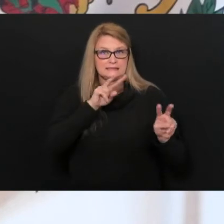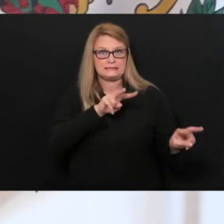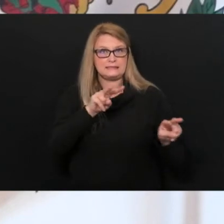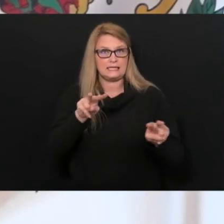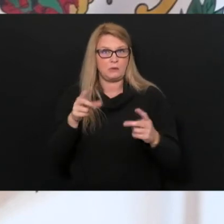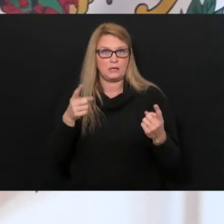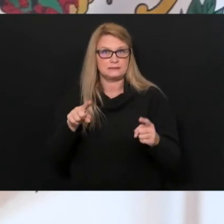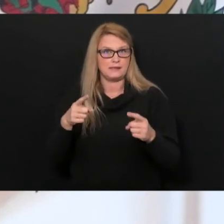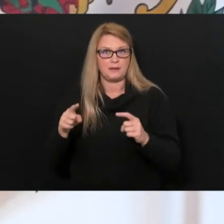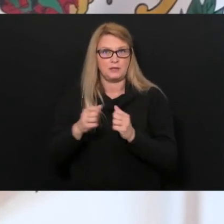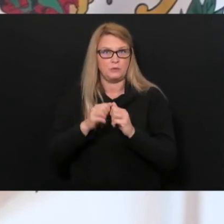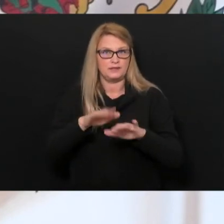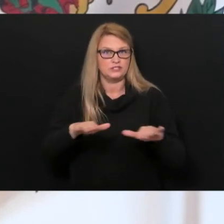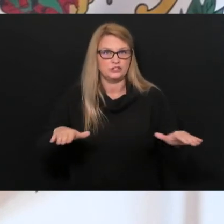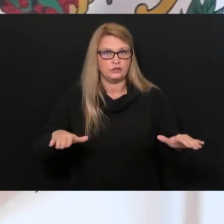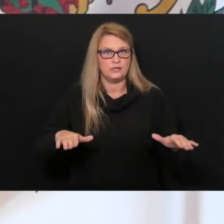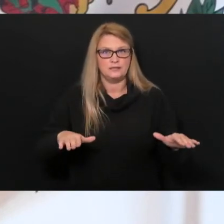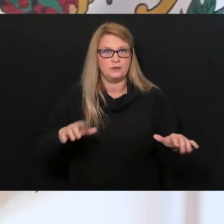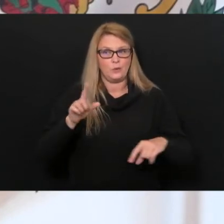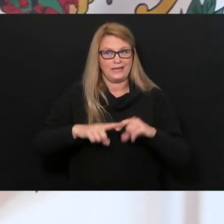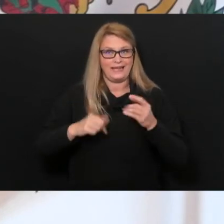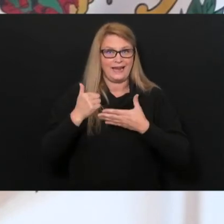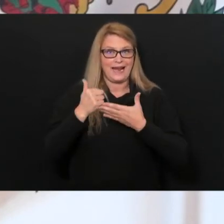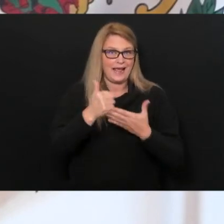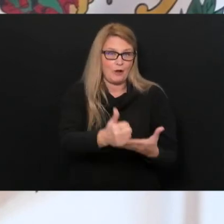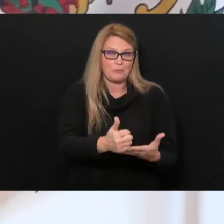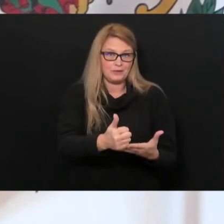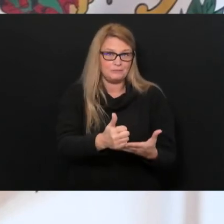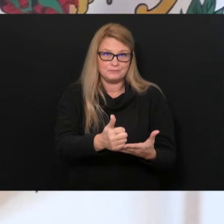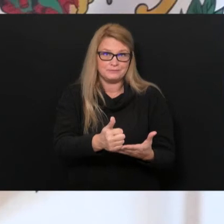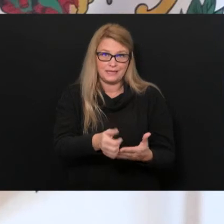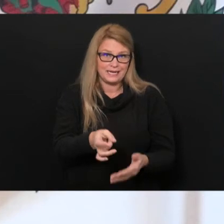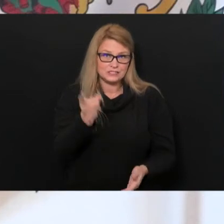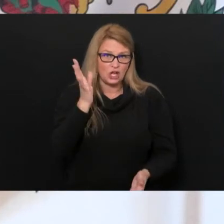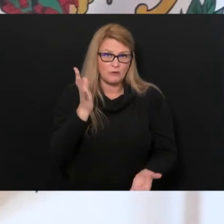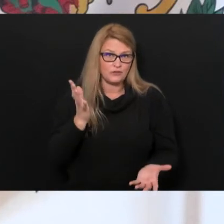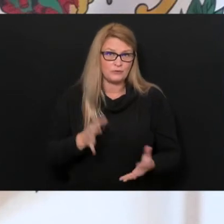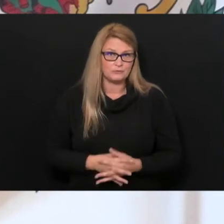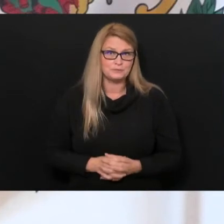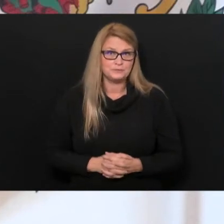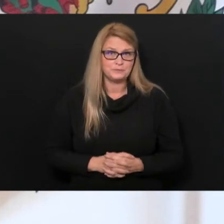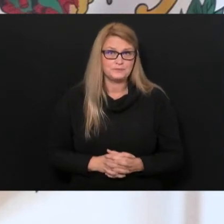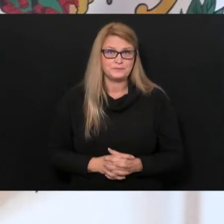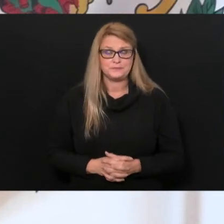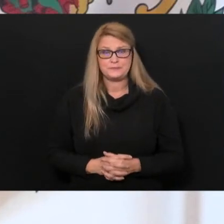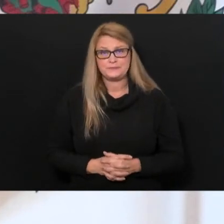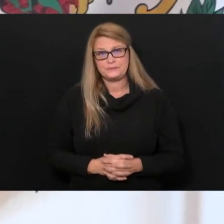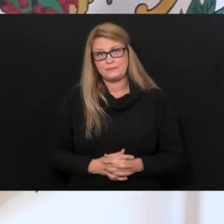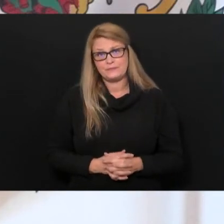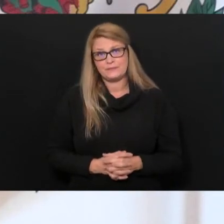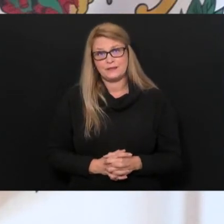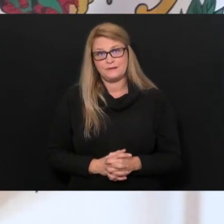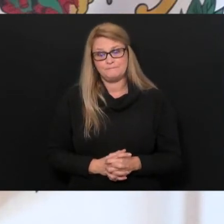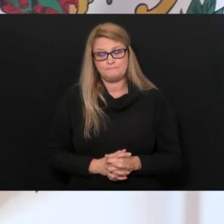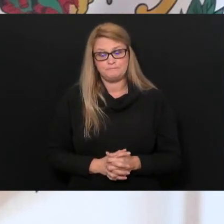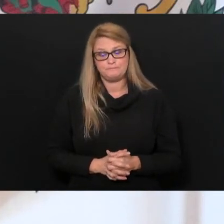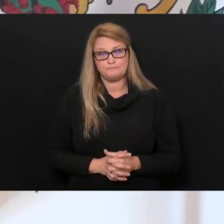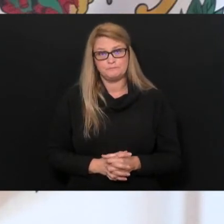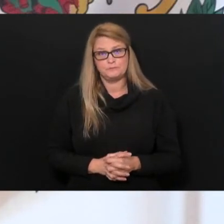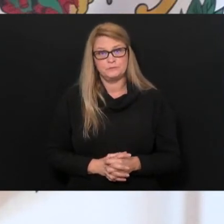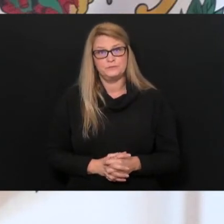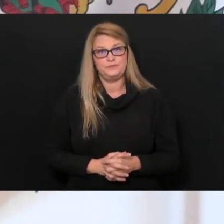We don't have any way to help these kids. That's terrible. That's just plain terrible. In addition to that, we've got all